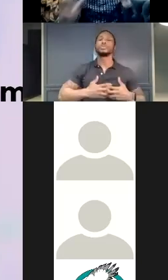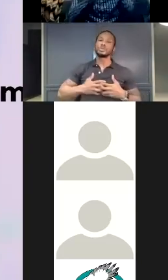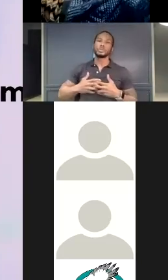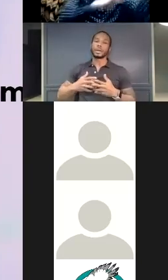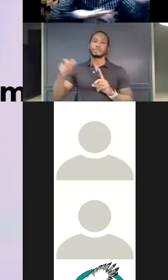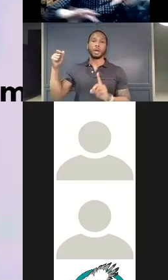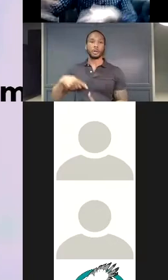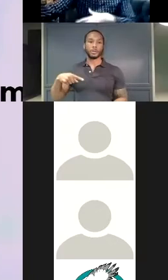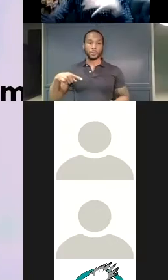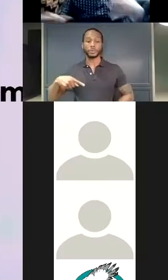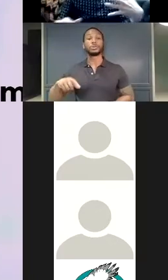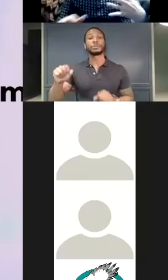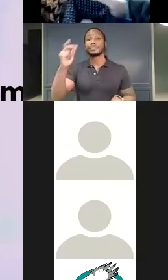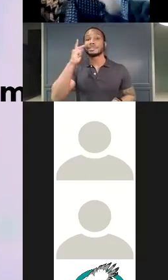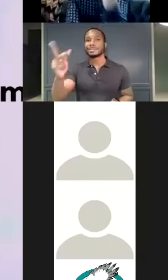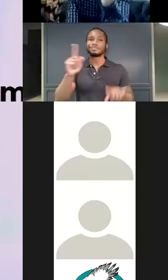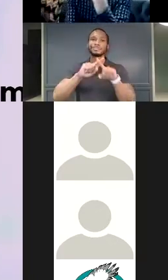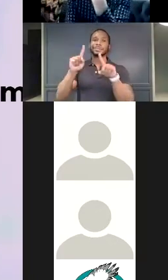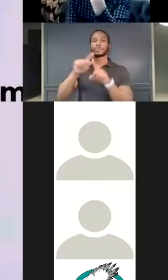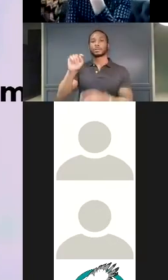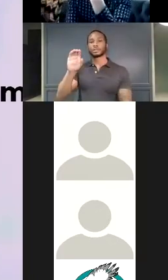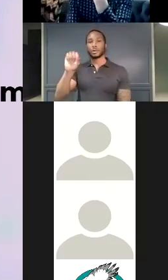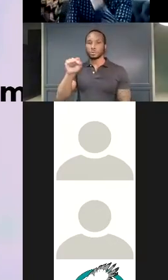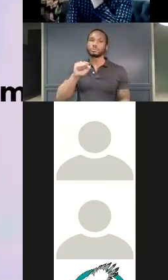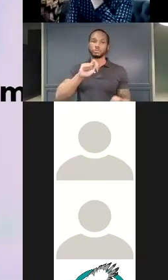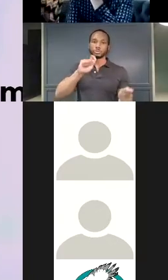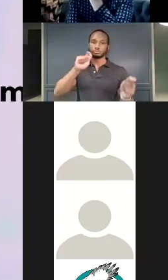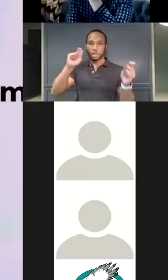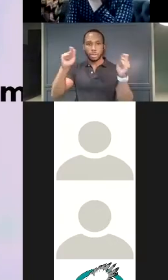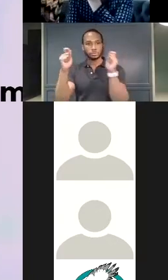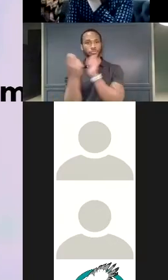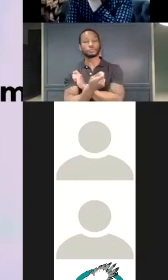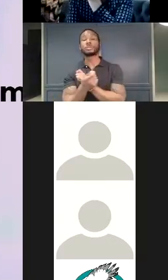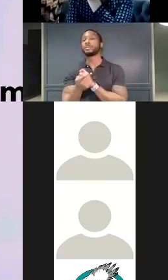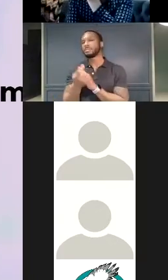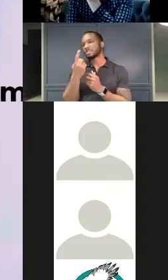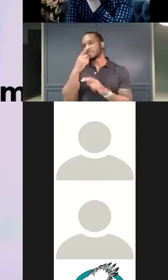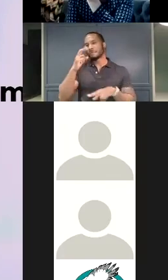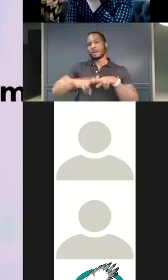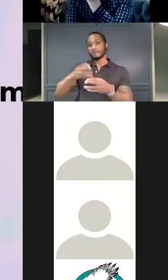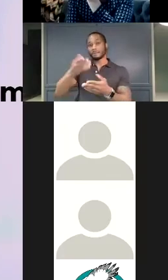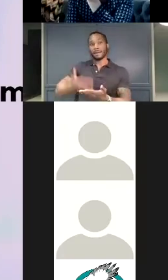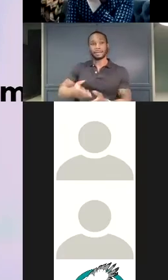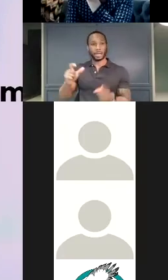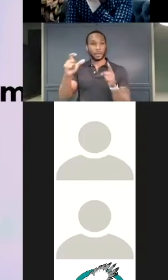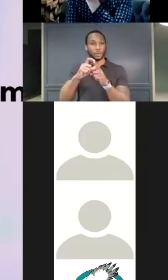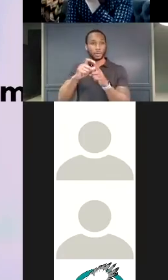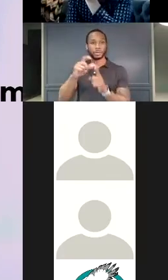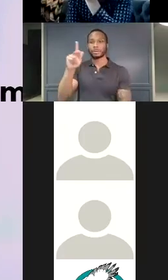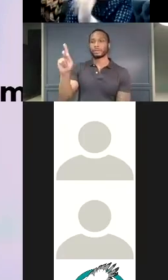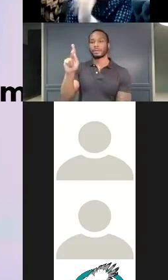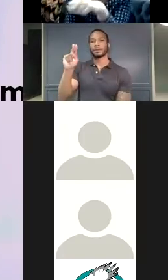So you can see how the tone sort of shifts over time. Just a little fun fact, this word knit is